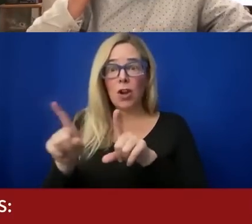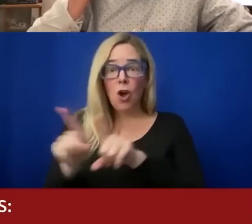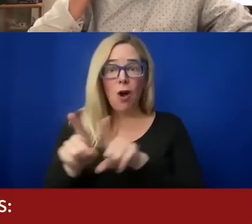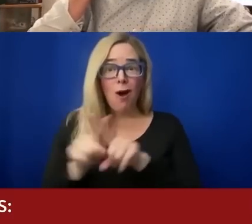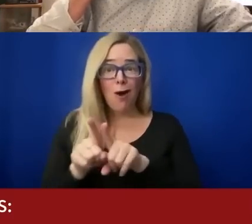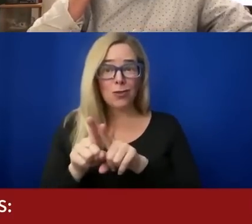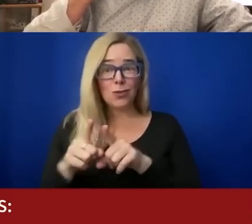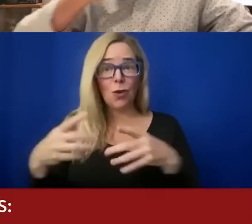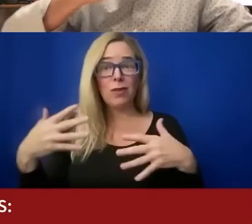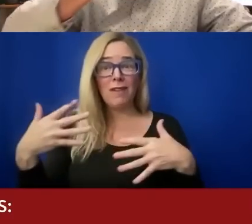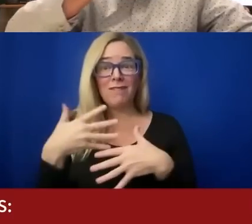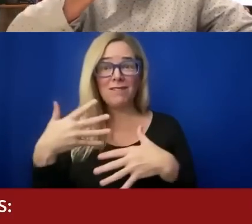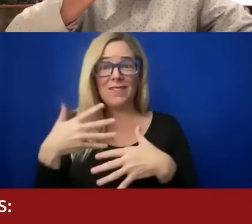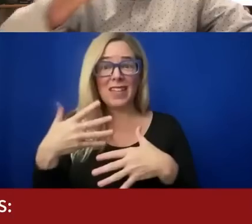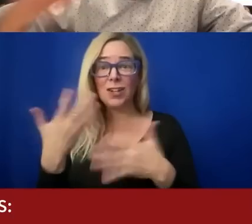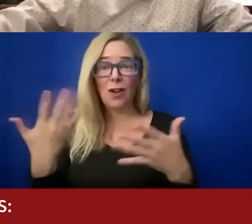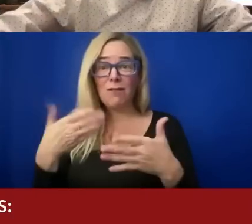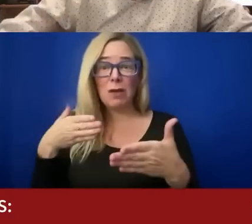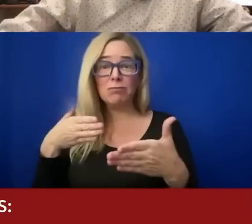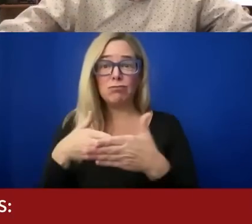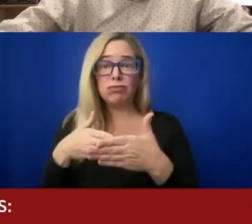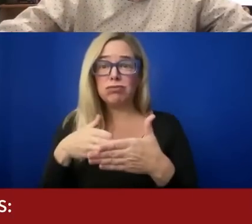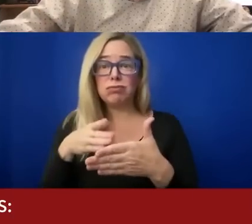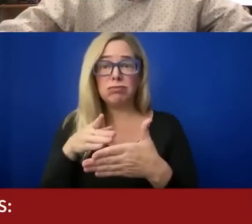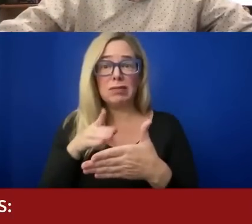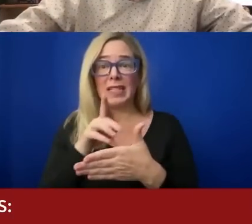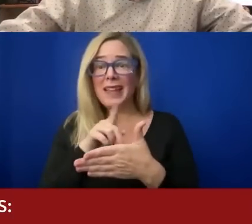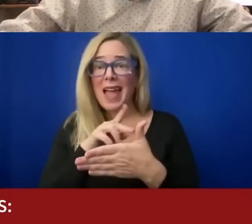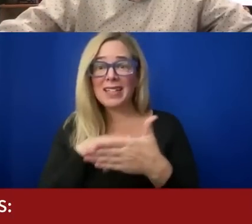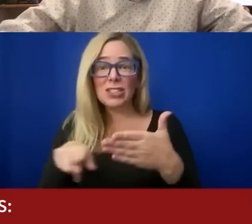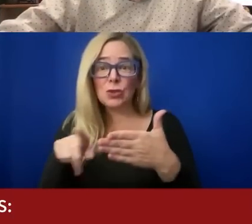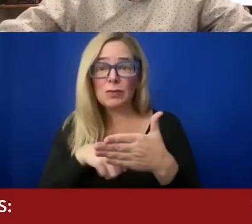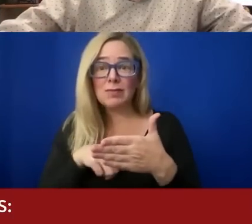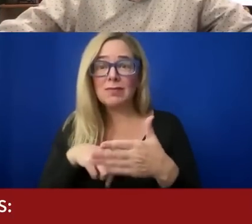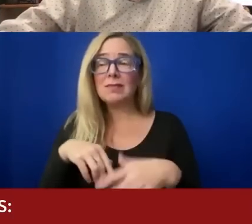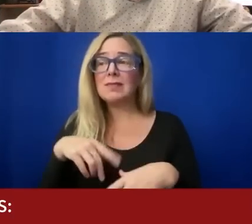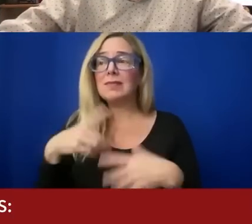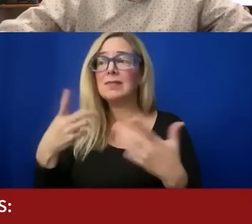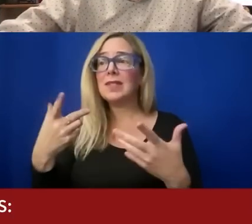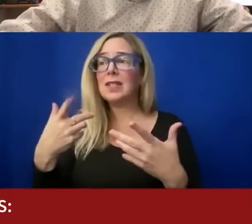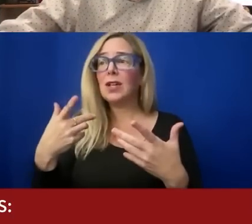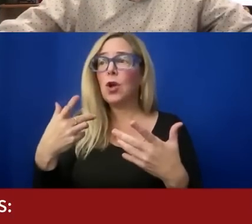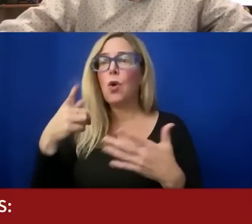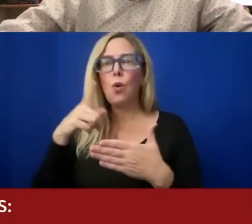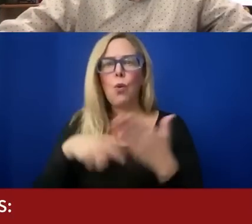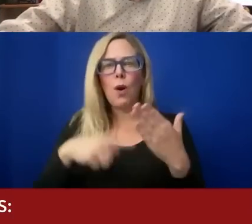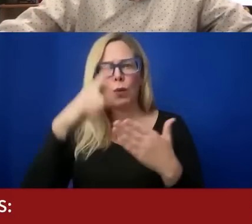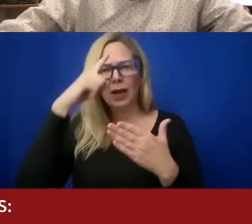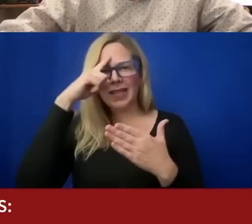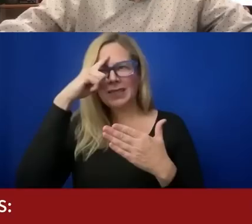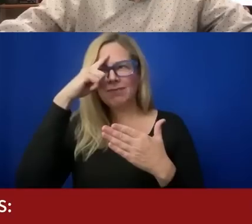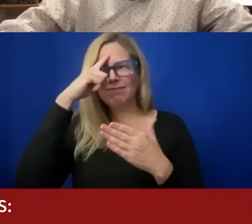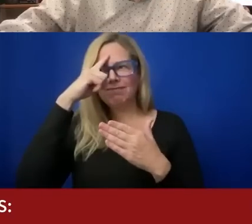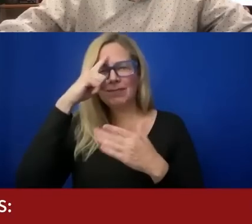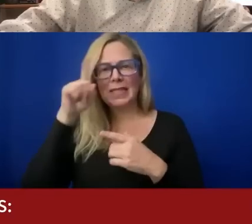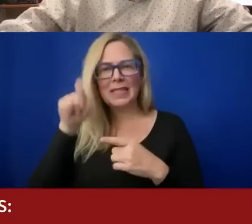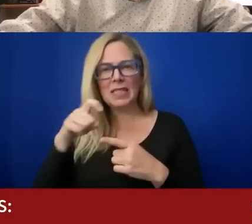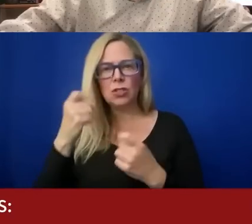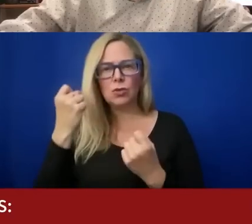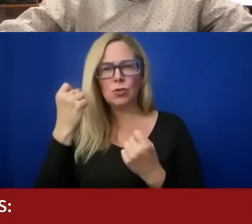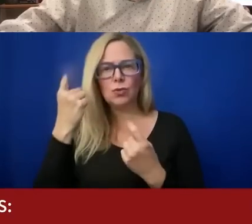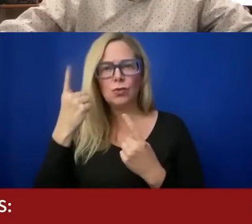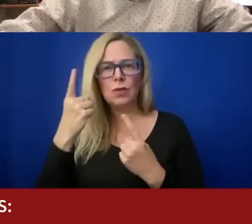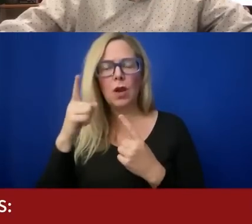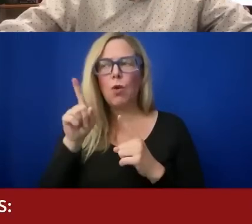often are related to their multiple intersecting identities. What people can really consider, or what we should be considering, is more cultural competency